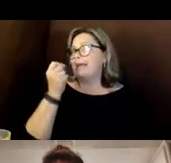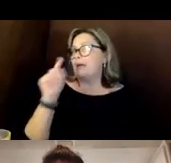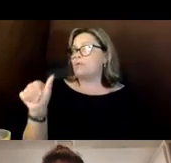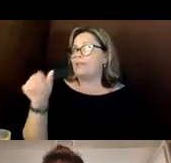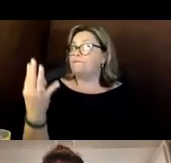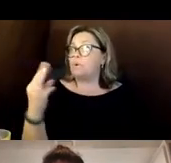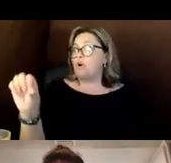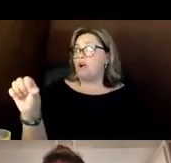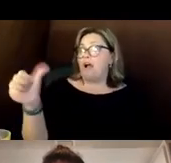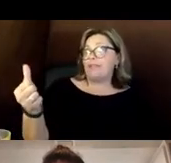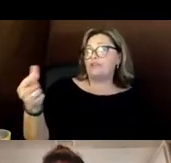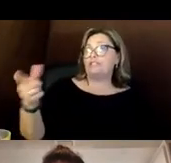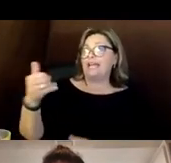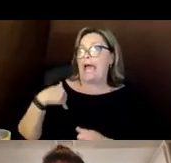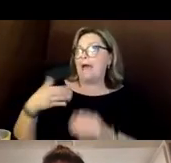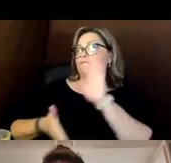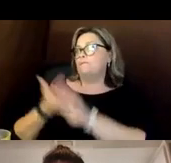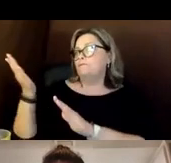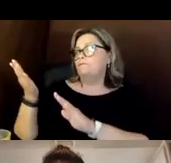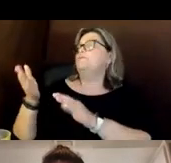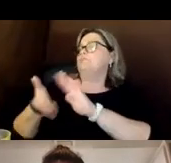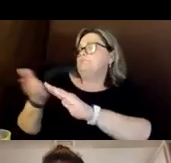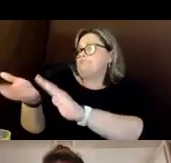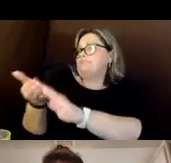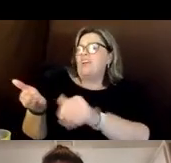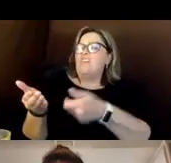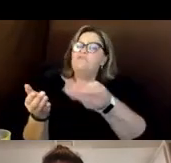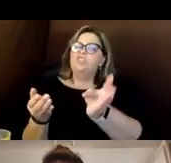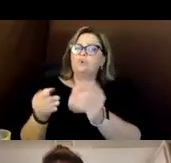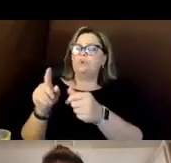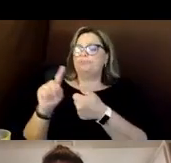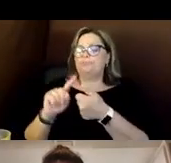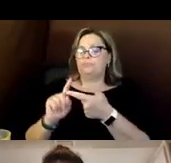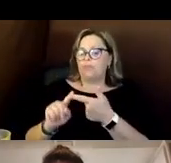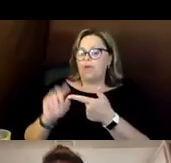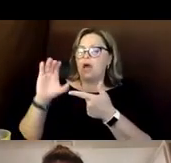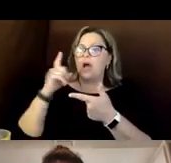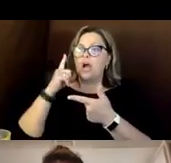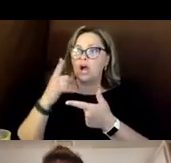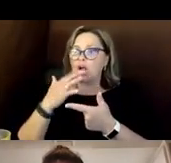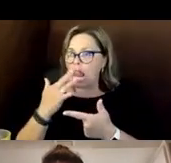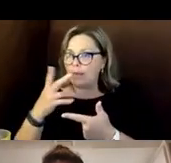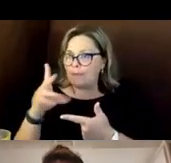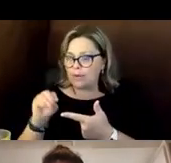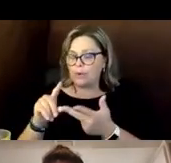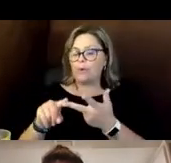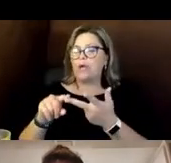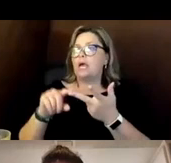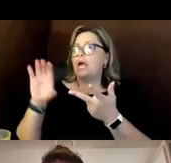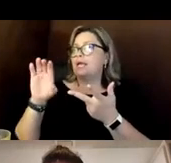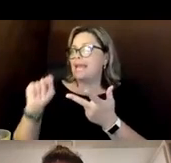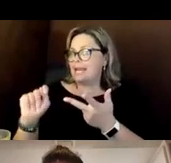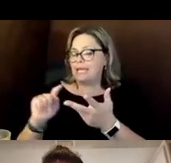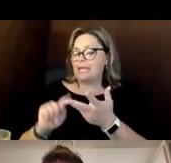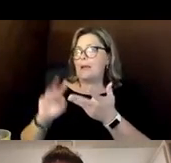motion throughout the nation. So there are a few other states, Colorado, Connecticut, Minnesota, Washington, but